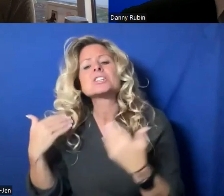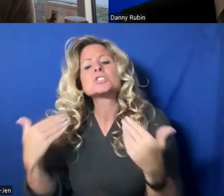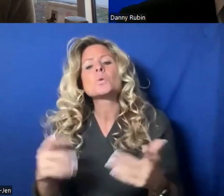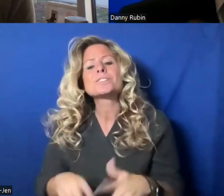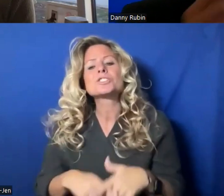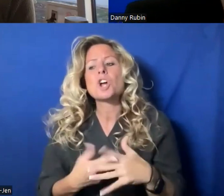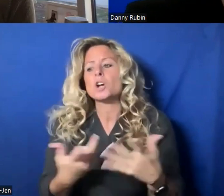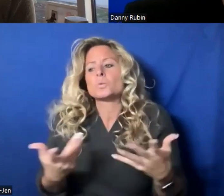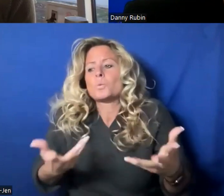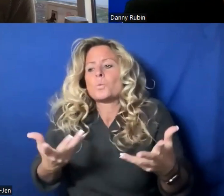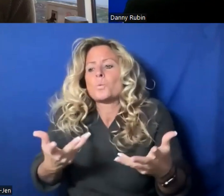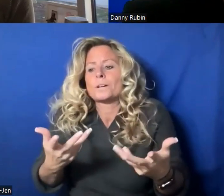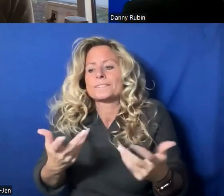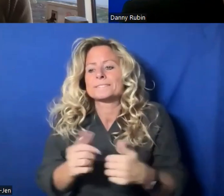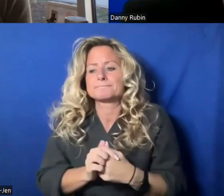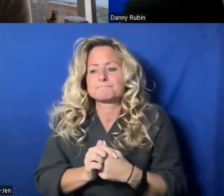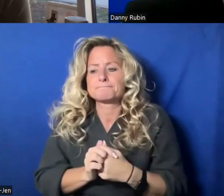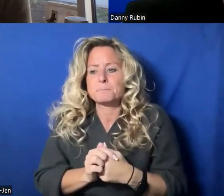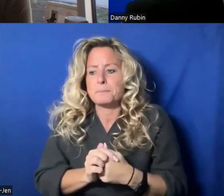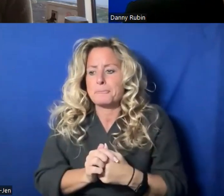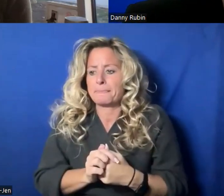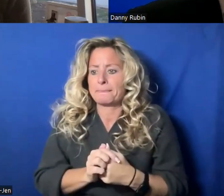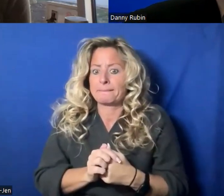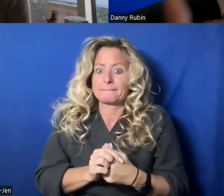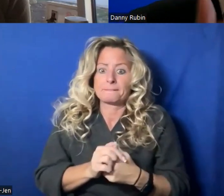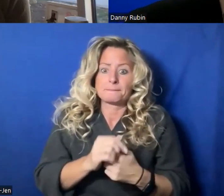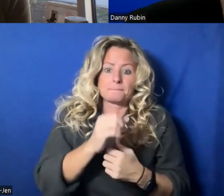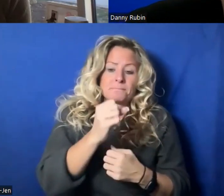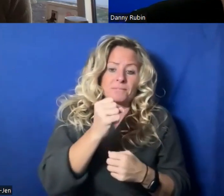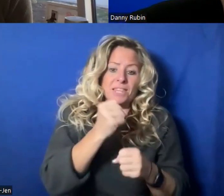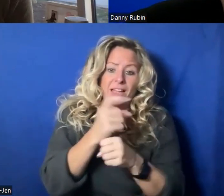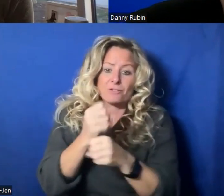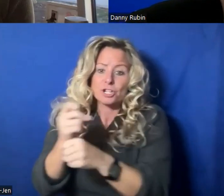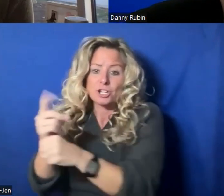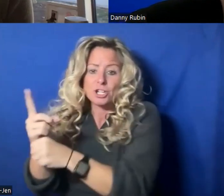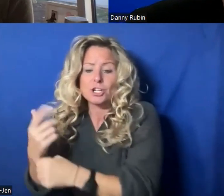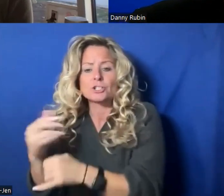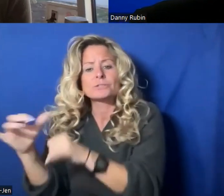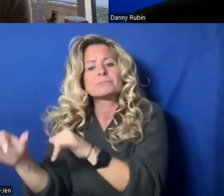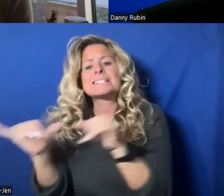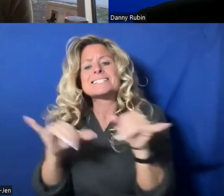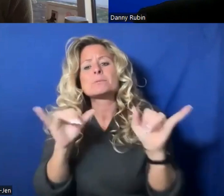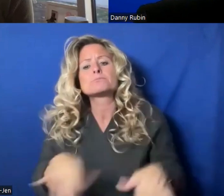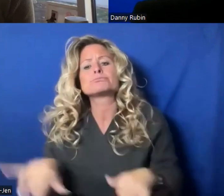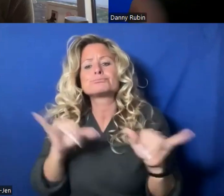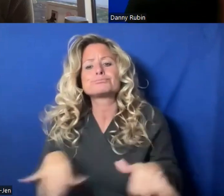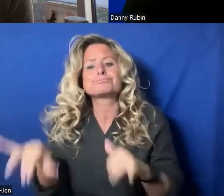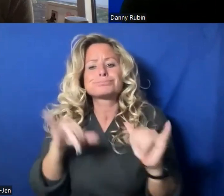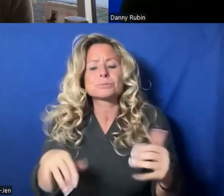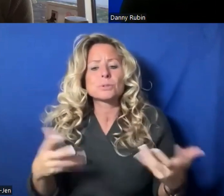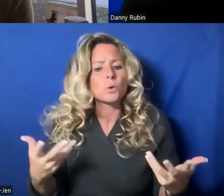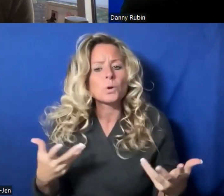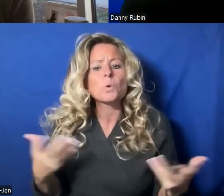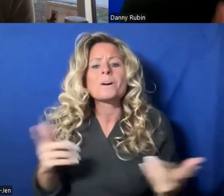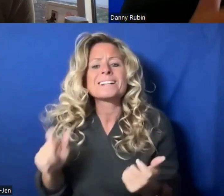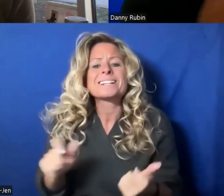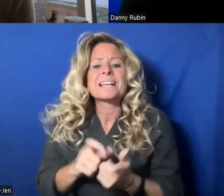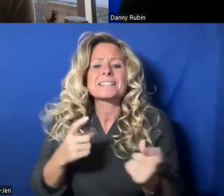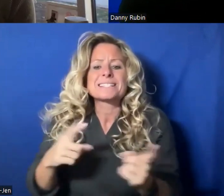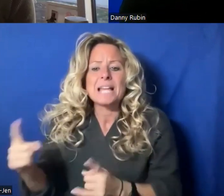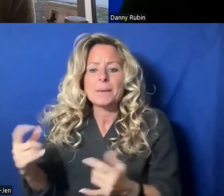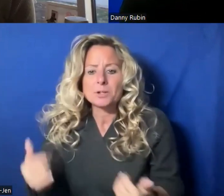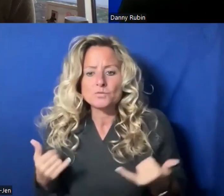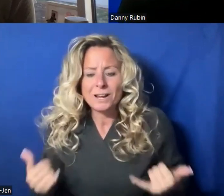like what maybe is it year in year out? Some of these sports have kind of a familiar rhythm. Like what's happening right now? What